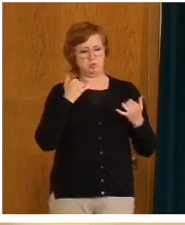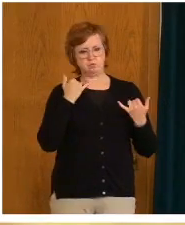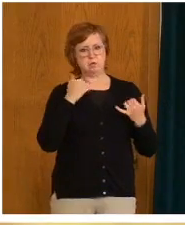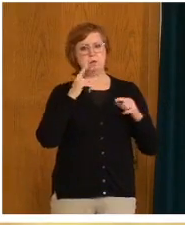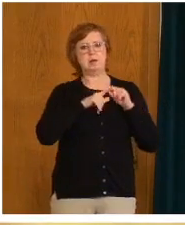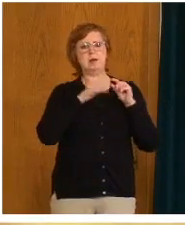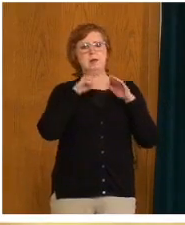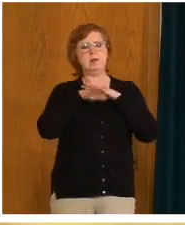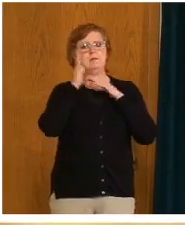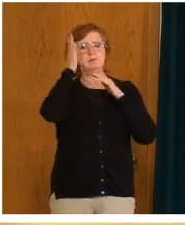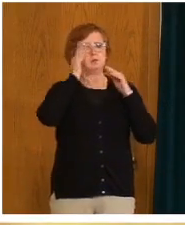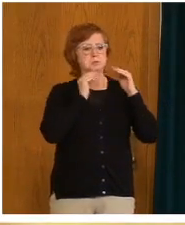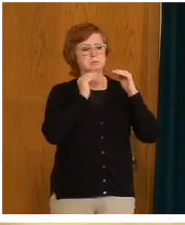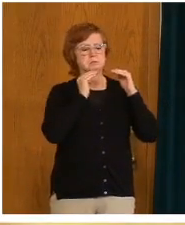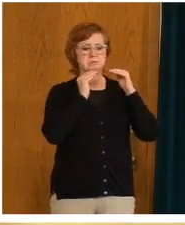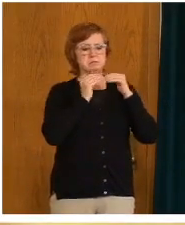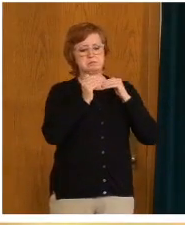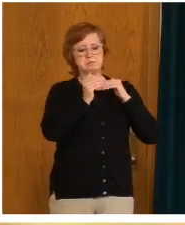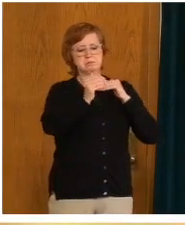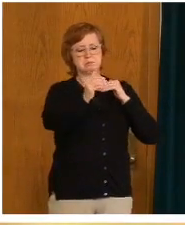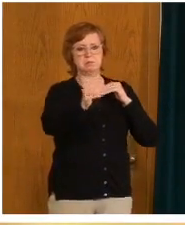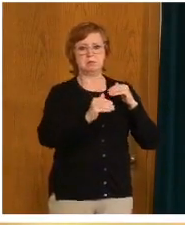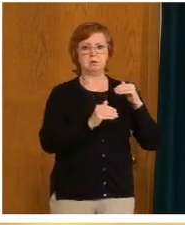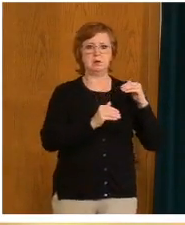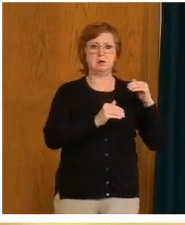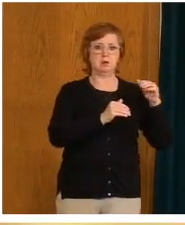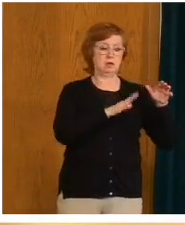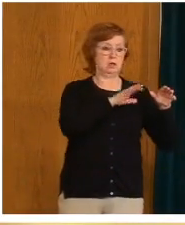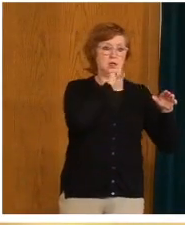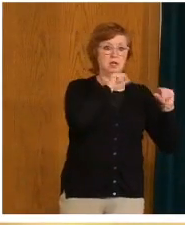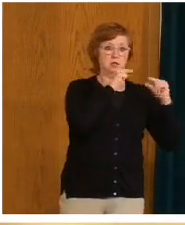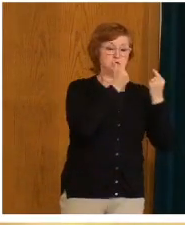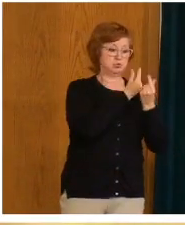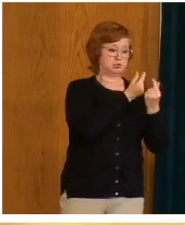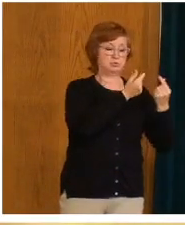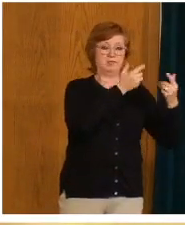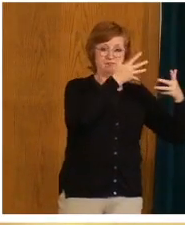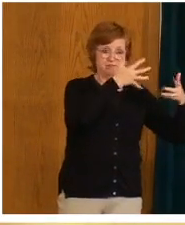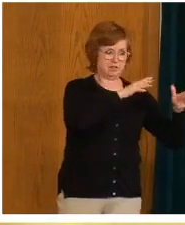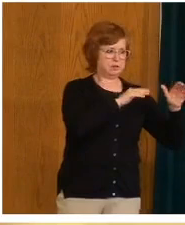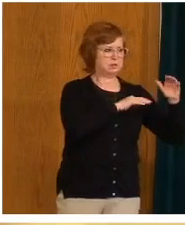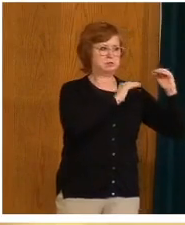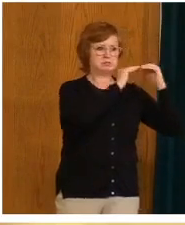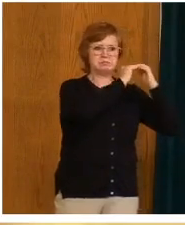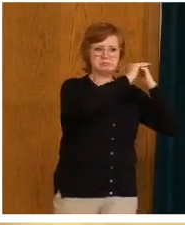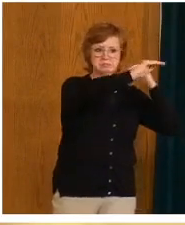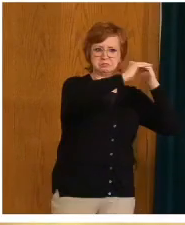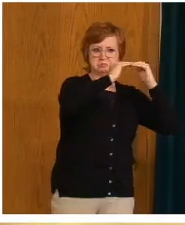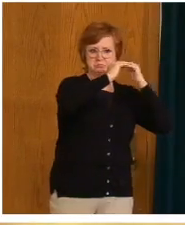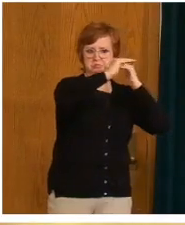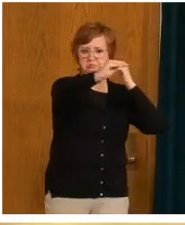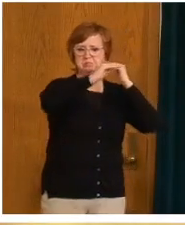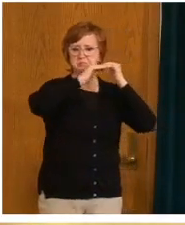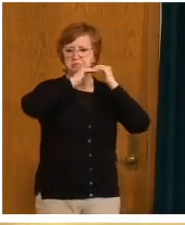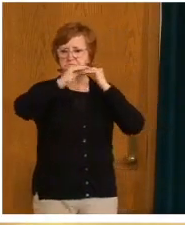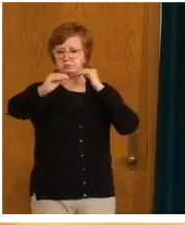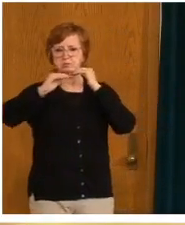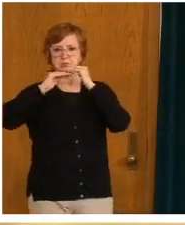a portion of the population that is resistant to getting a vaccine or simply won't get a vaccine, has there been any consideration given